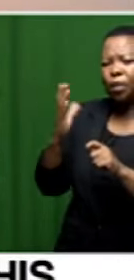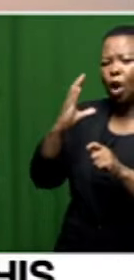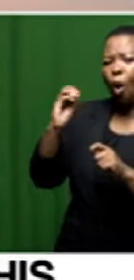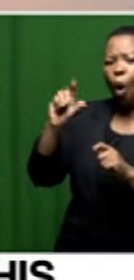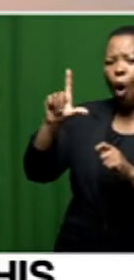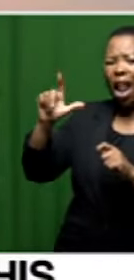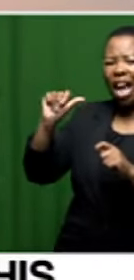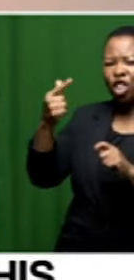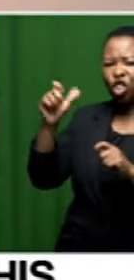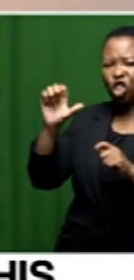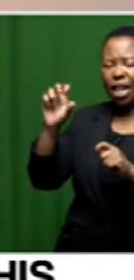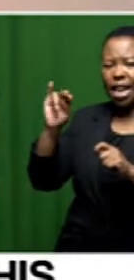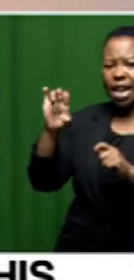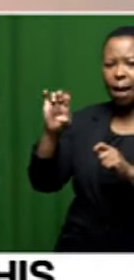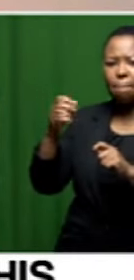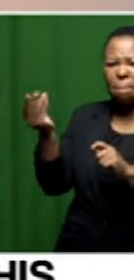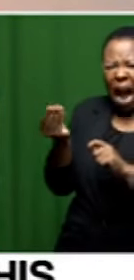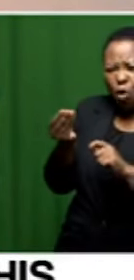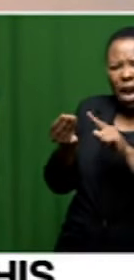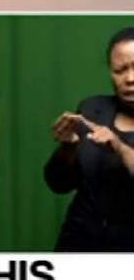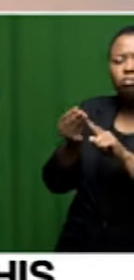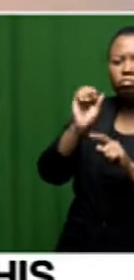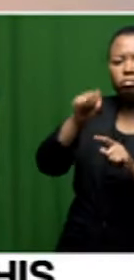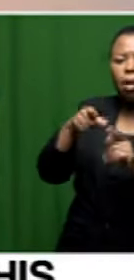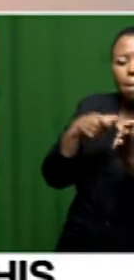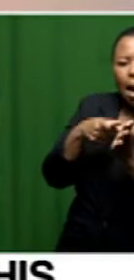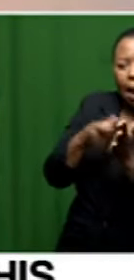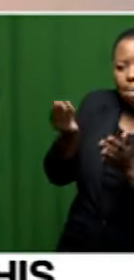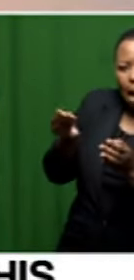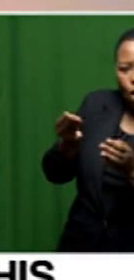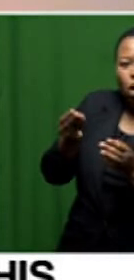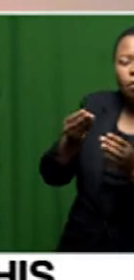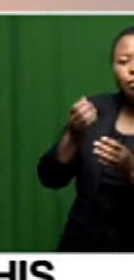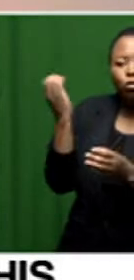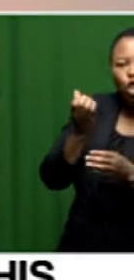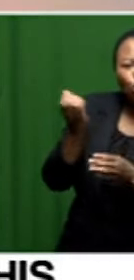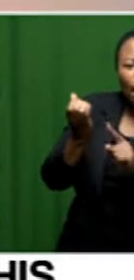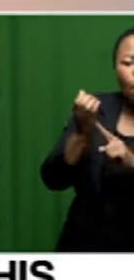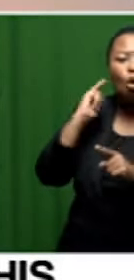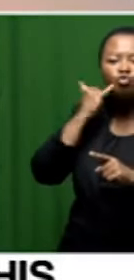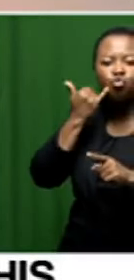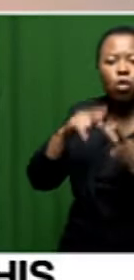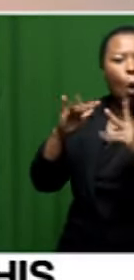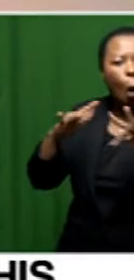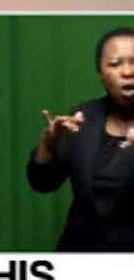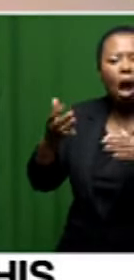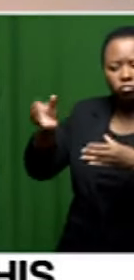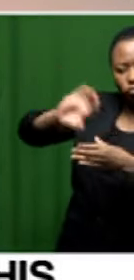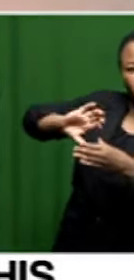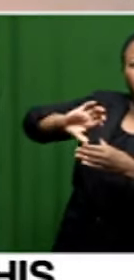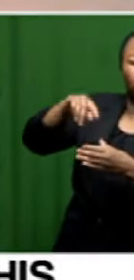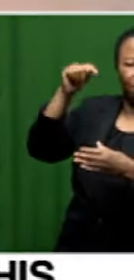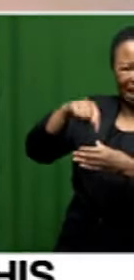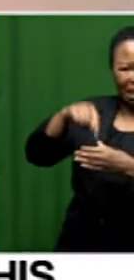collagen powder. Is it in the same form? Yes, yeah, it's a powder. You can buy it as a powder and then you put it, you can mix it in juice or water if you can stomach